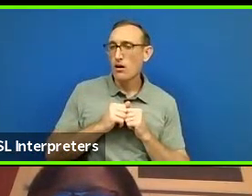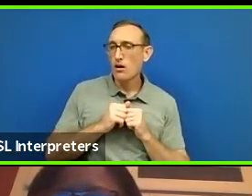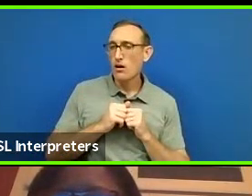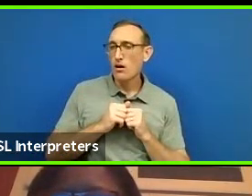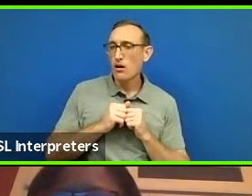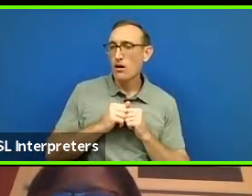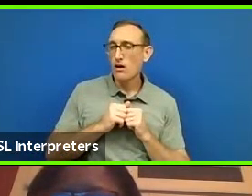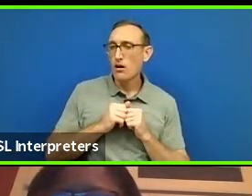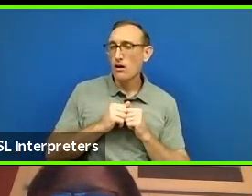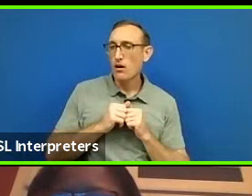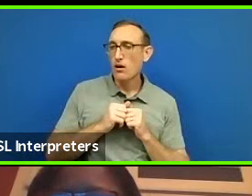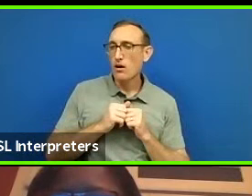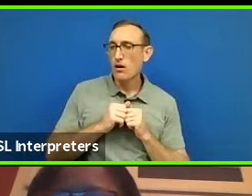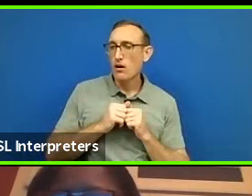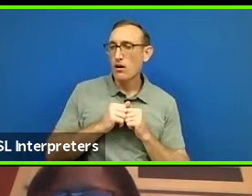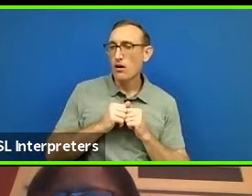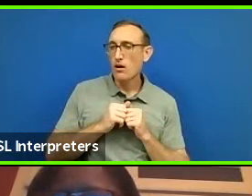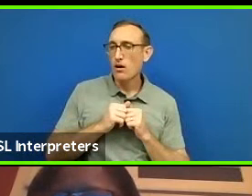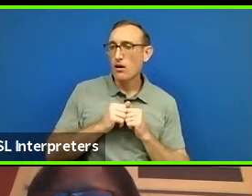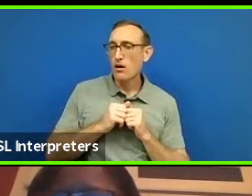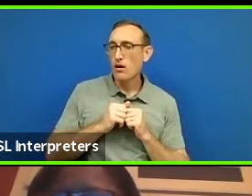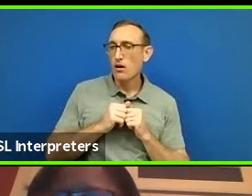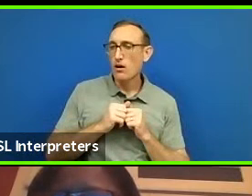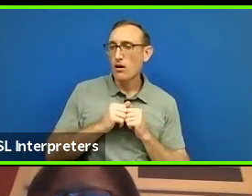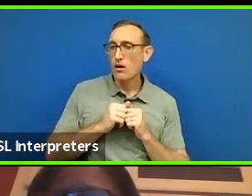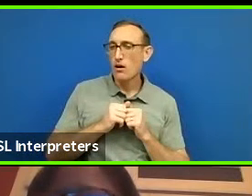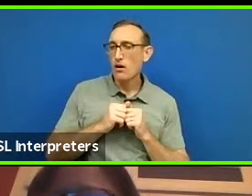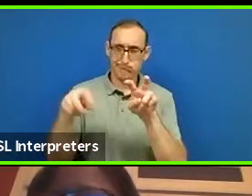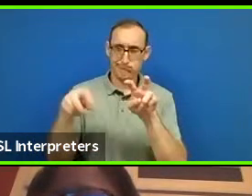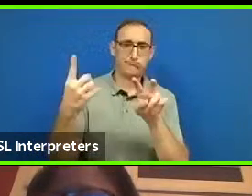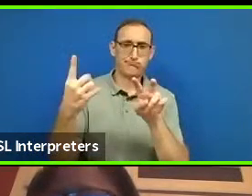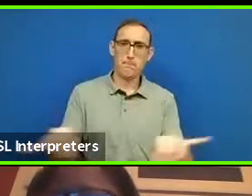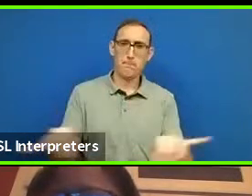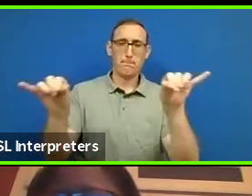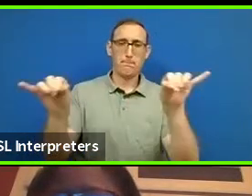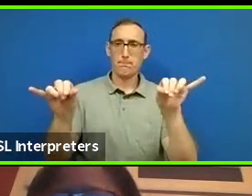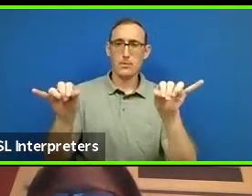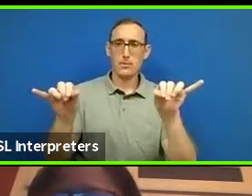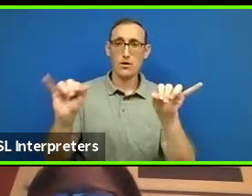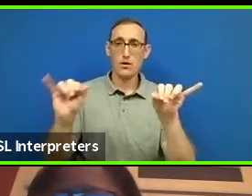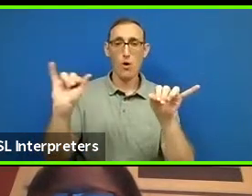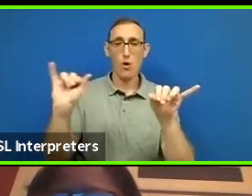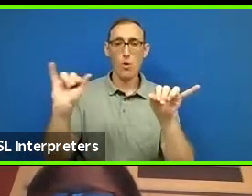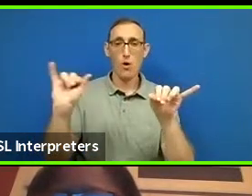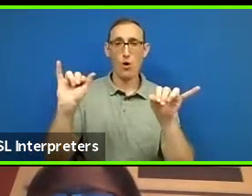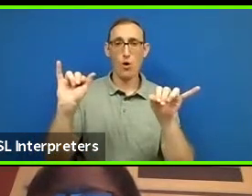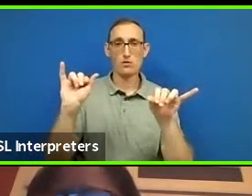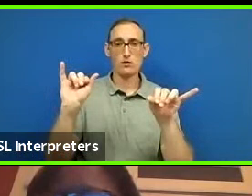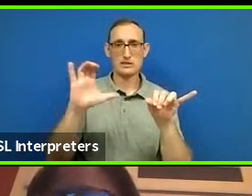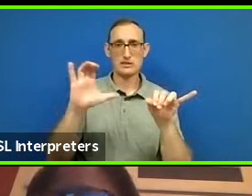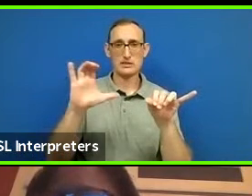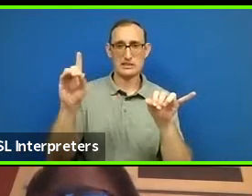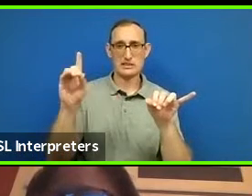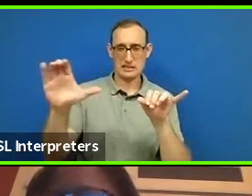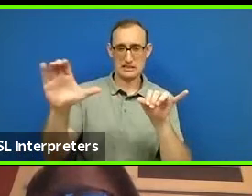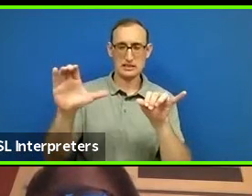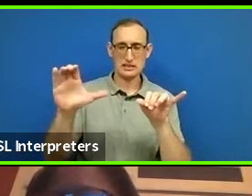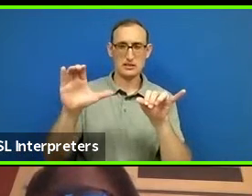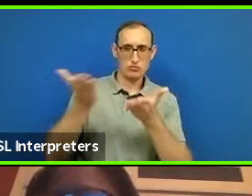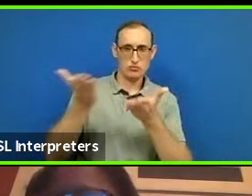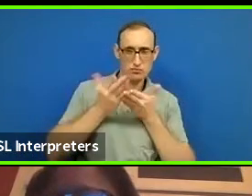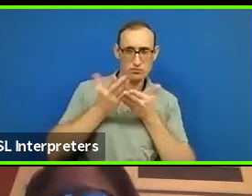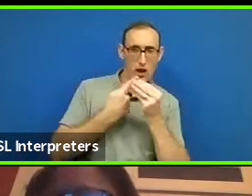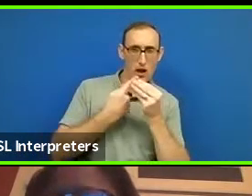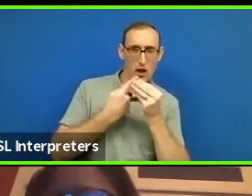the CDC's new threshold for school reopening that I shared with you guys a few weeks back, and they include additional indicators.